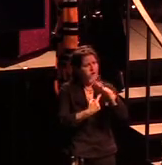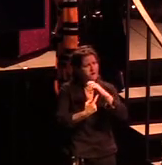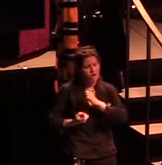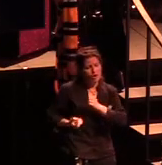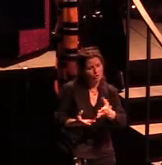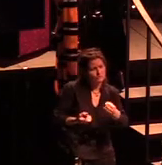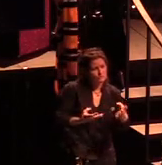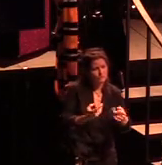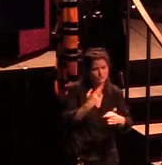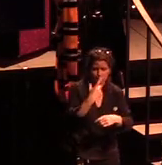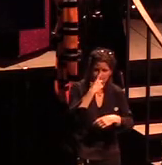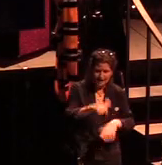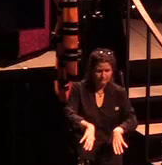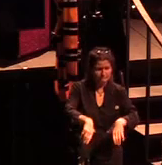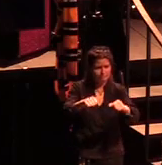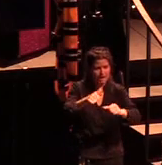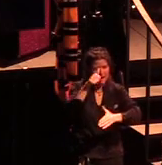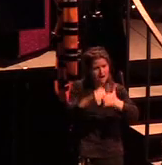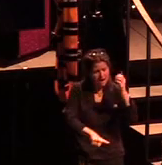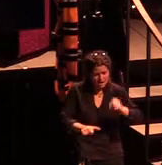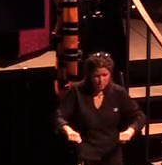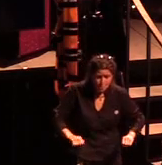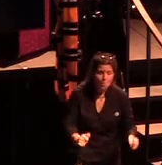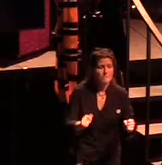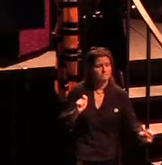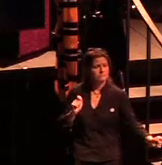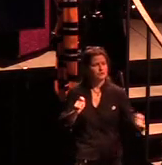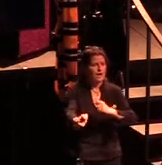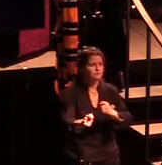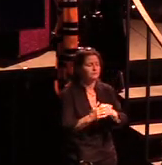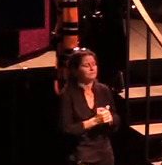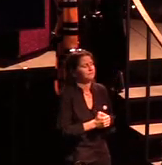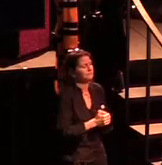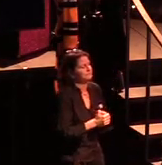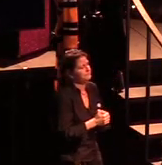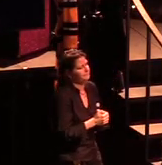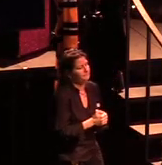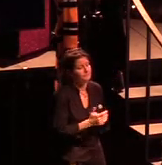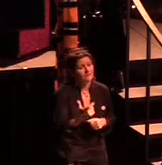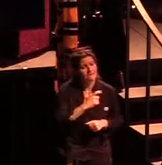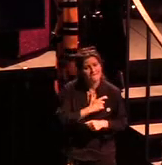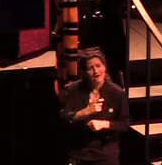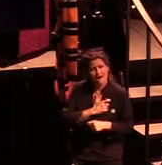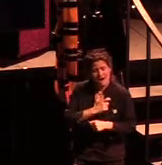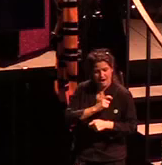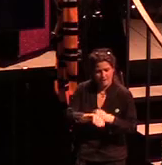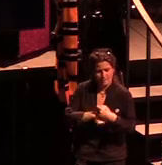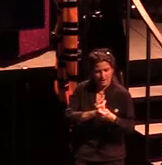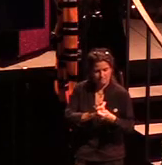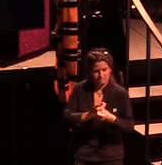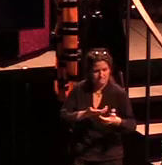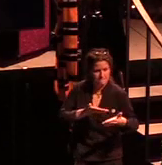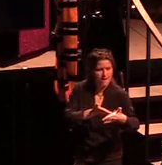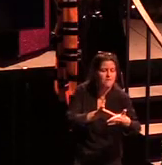much-needed change beans it biscuit fear creates barriers